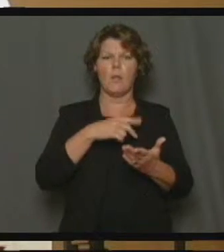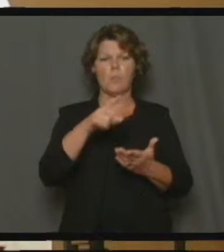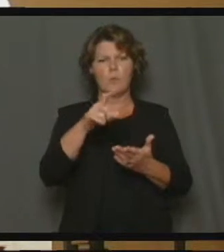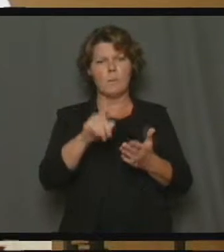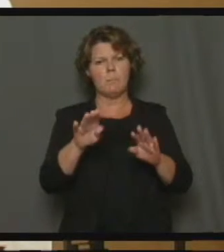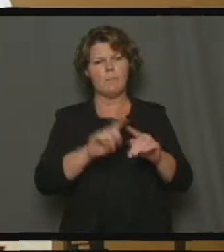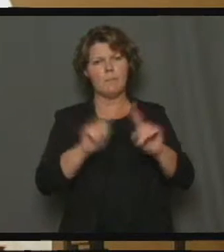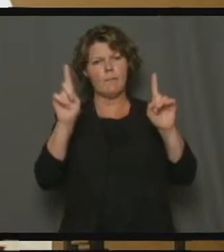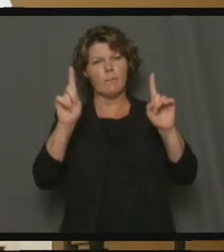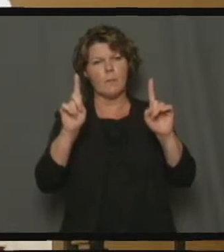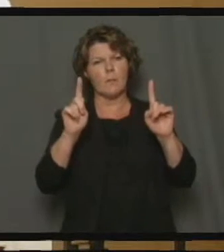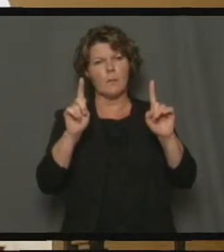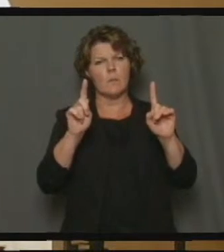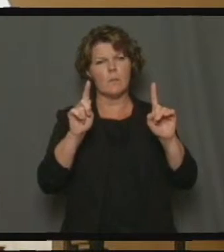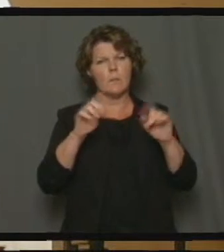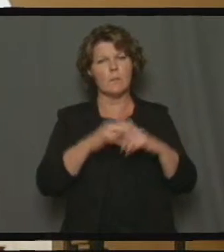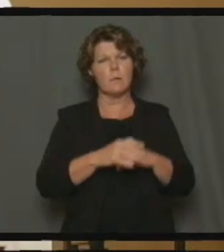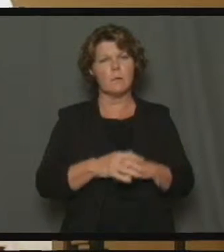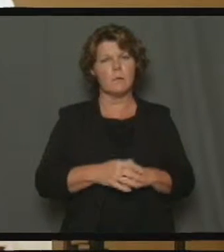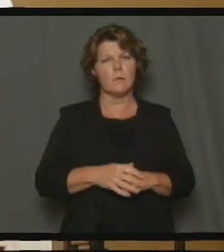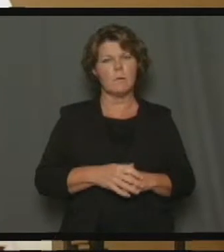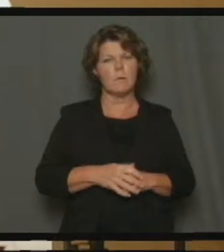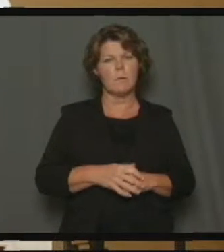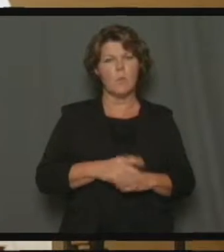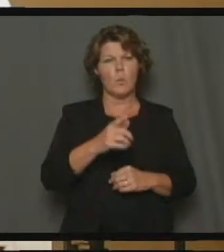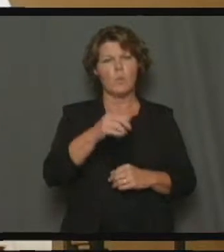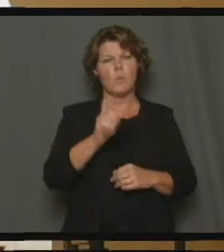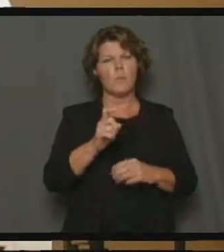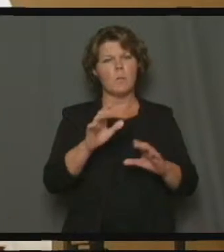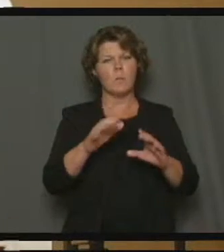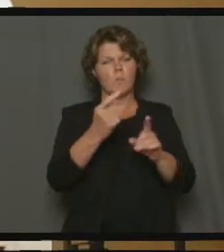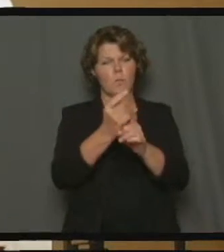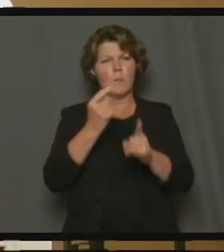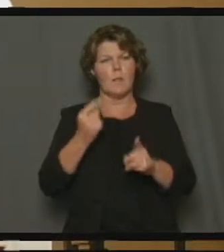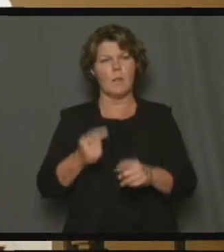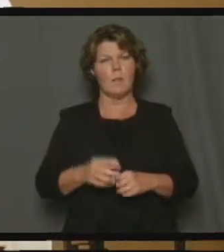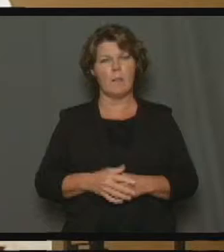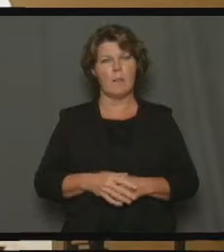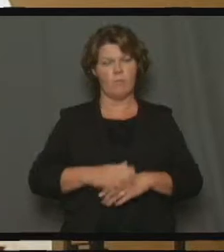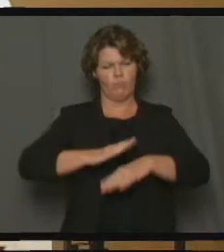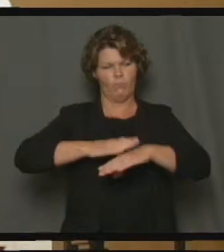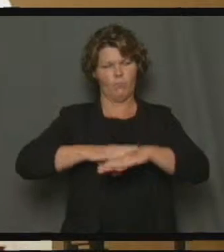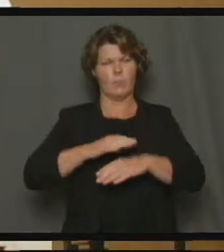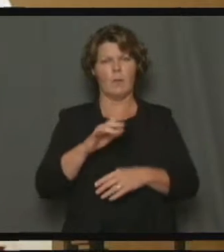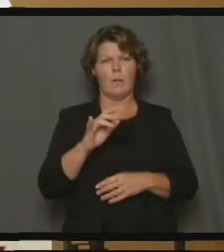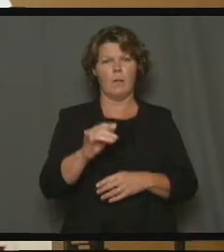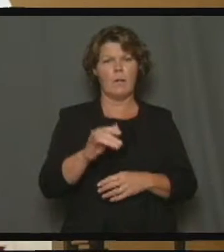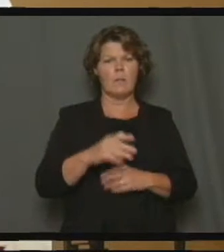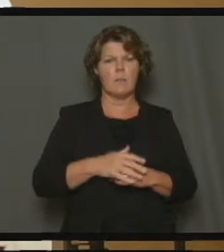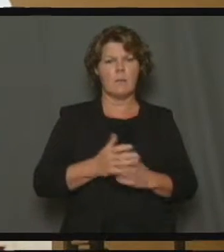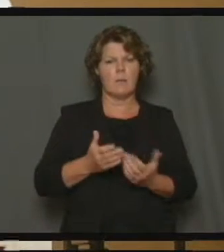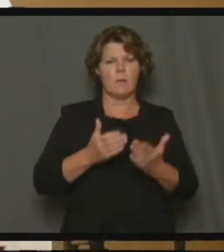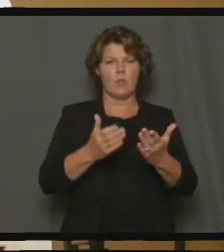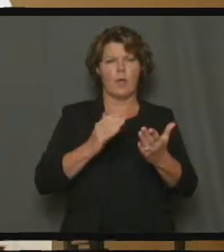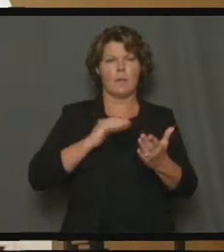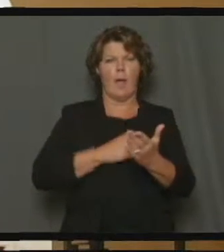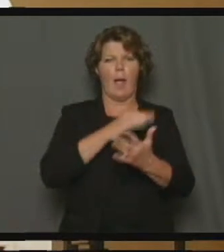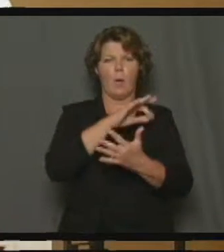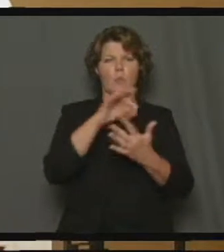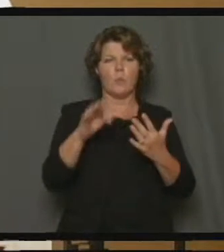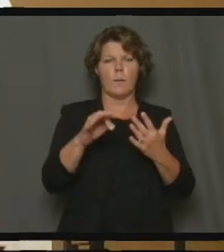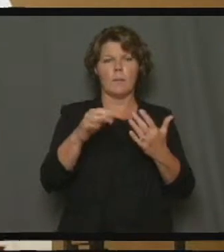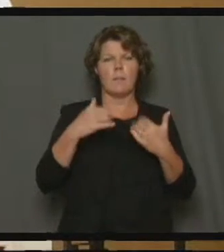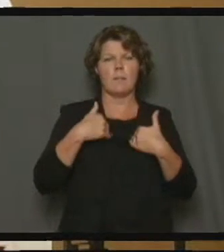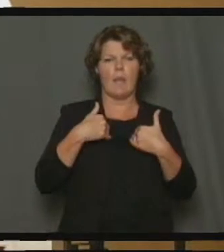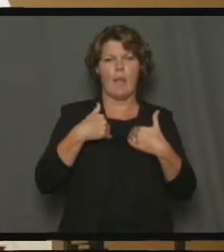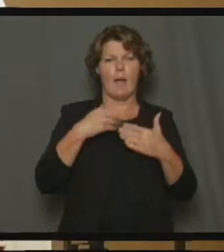act, or you'll lose your privileges," or "Shape up or ship out." These slogans suggest that our choices contain